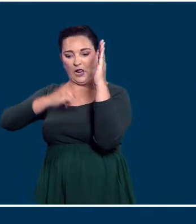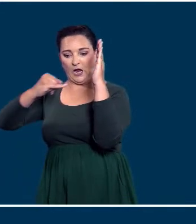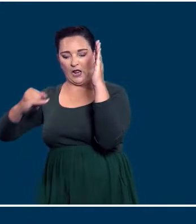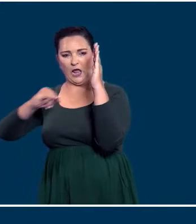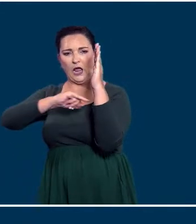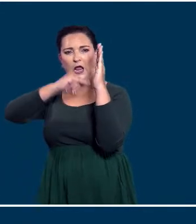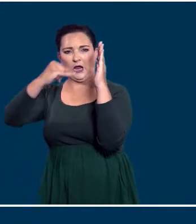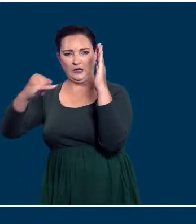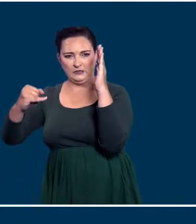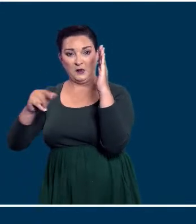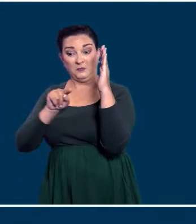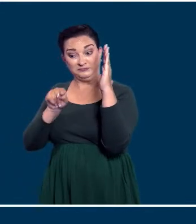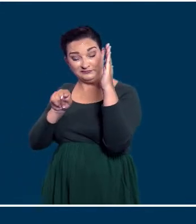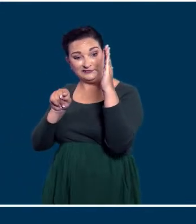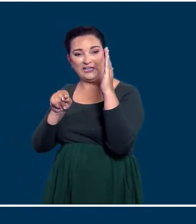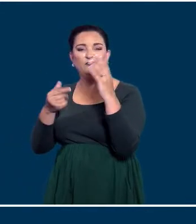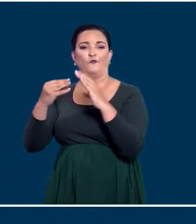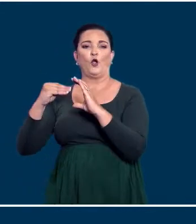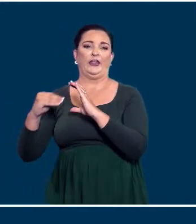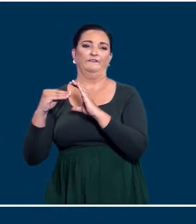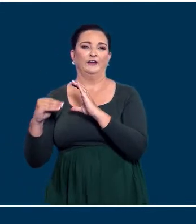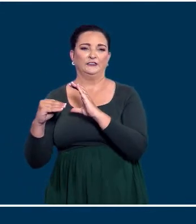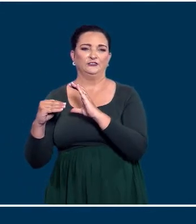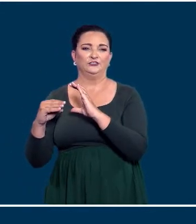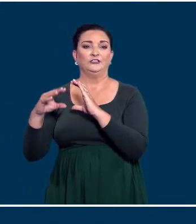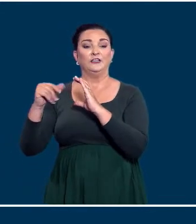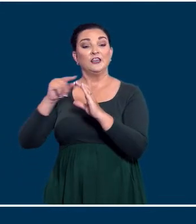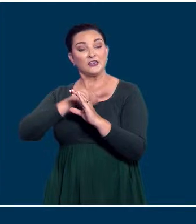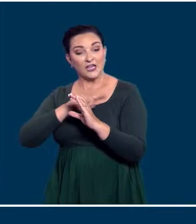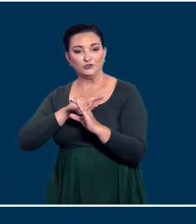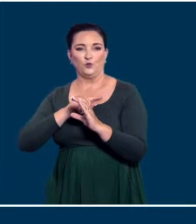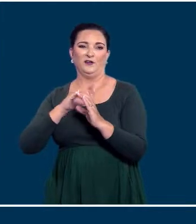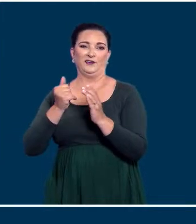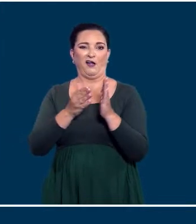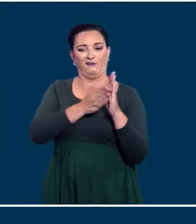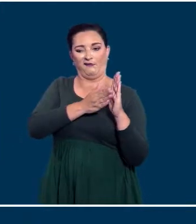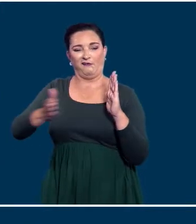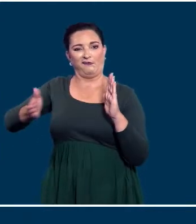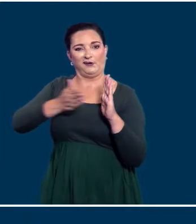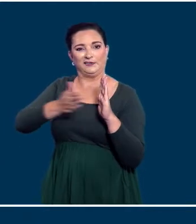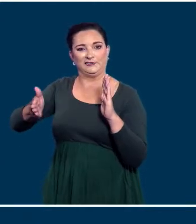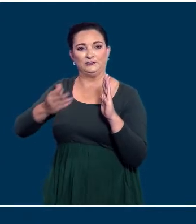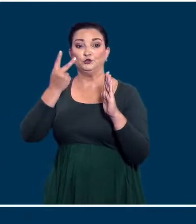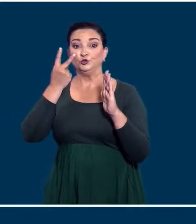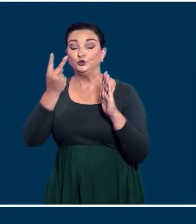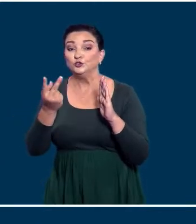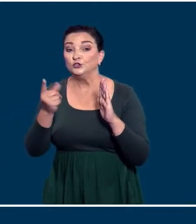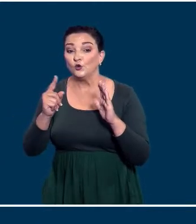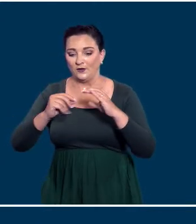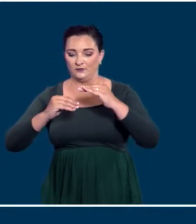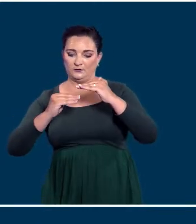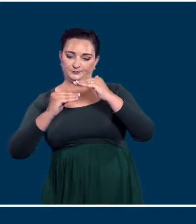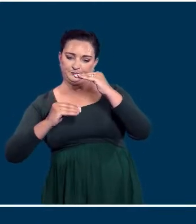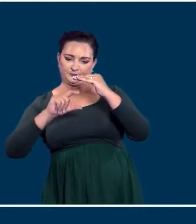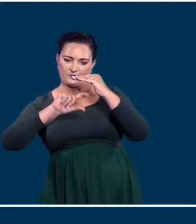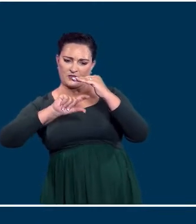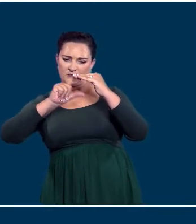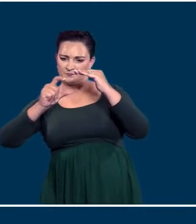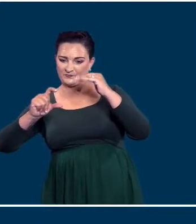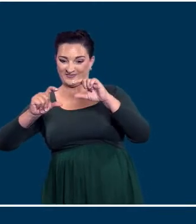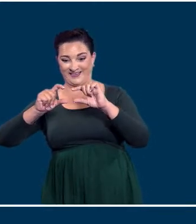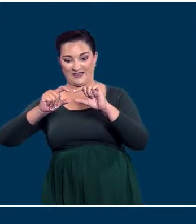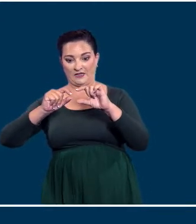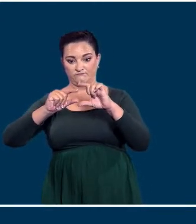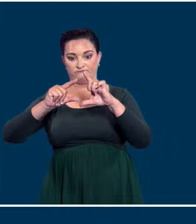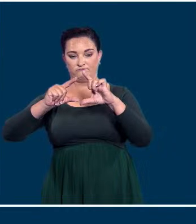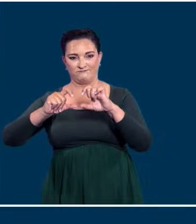common component of inflation, which gives us that range, which is that white bit, which is the spread between a gray bit, the